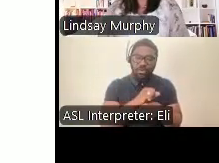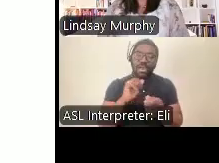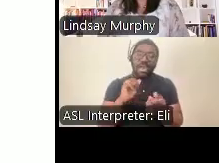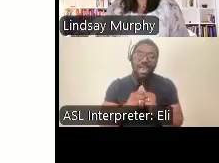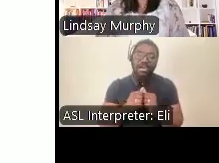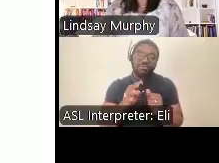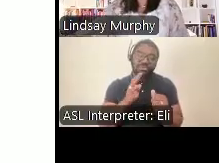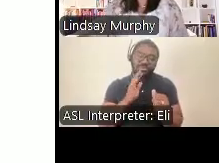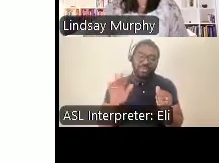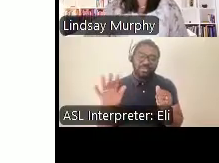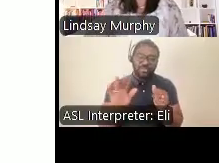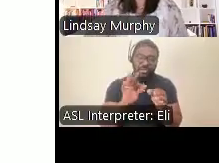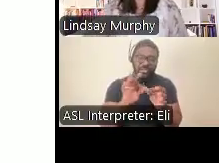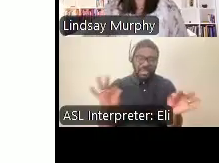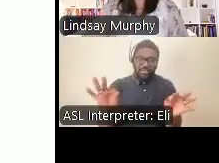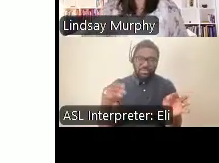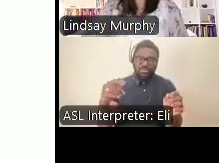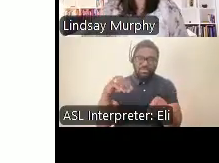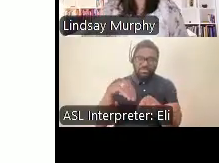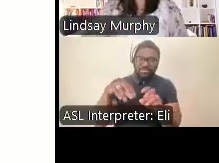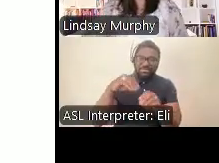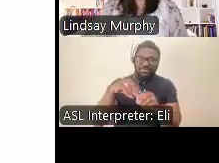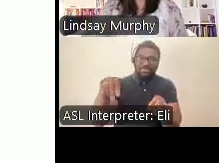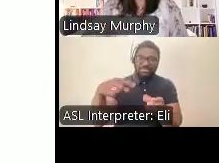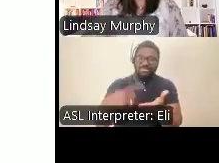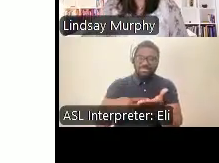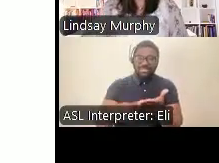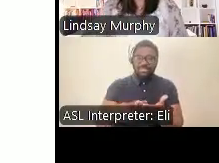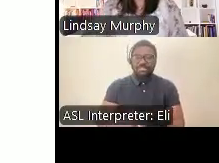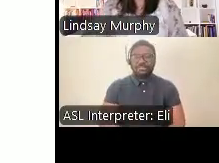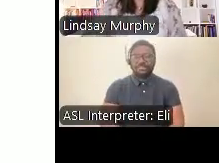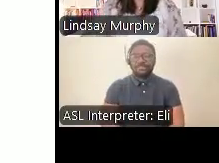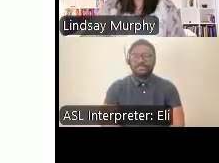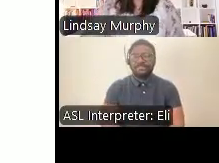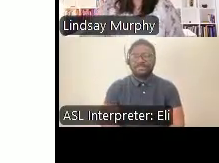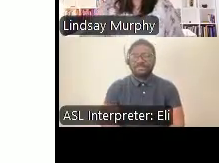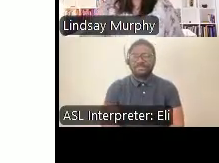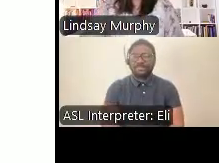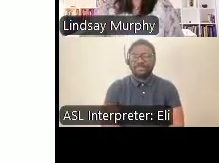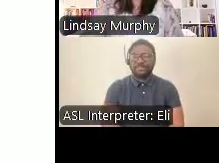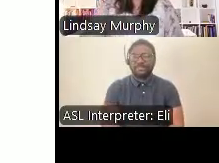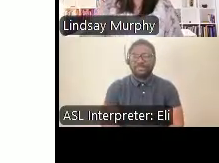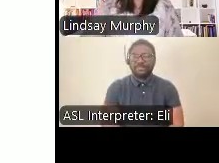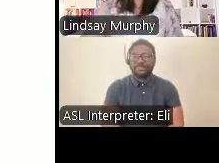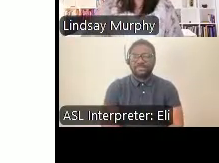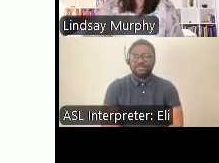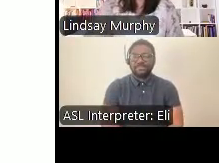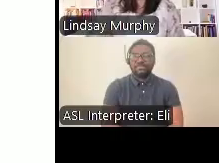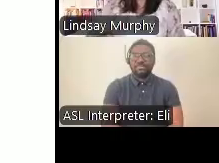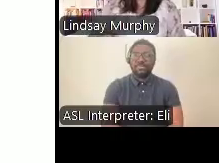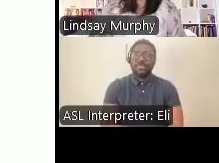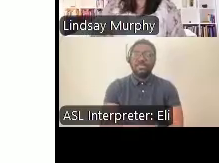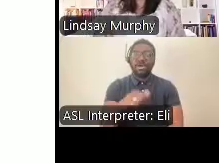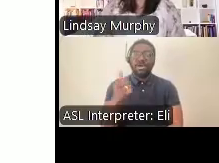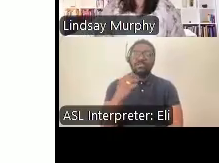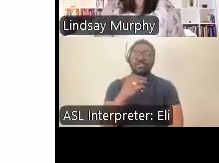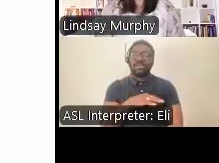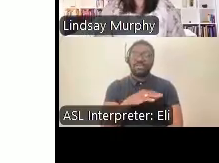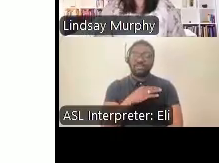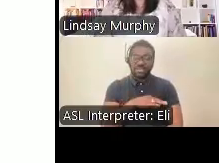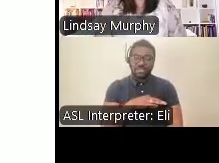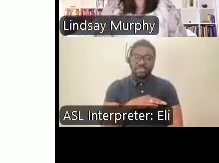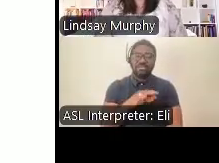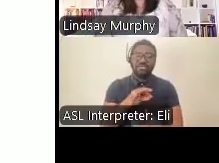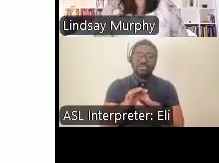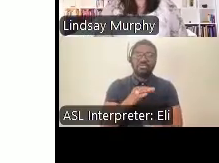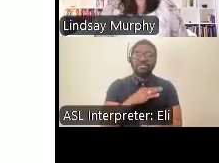language when having this discussion. The other workshop I mentioned, Increase Your Income, that is about benefits advisement. So as David